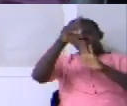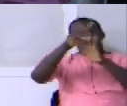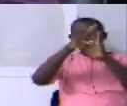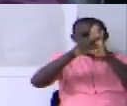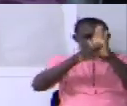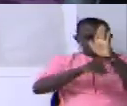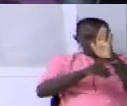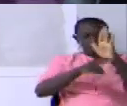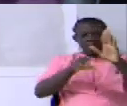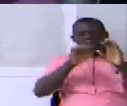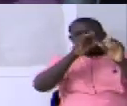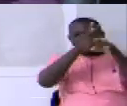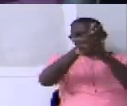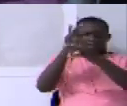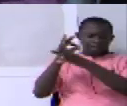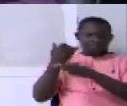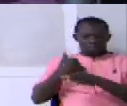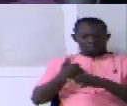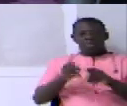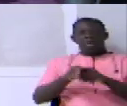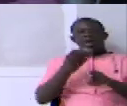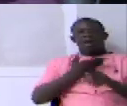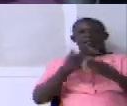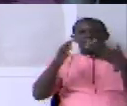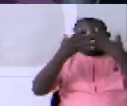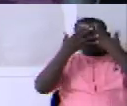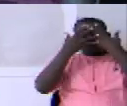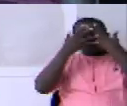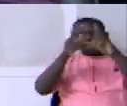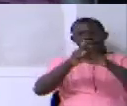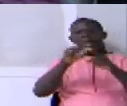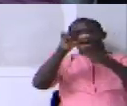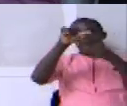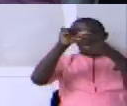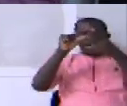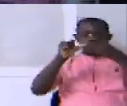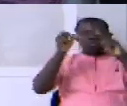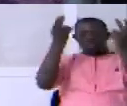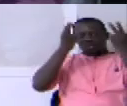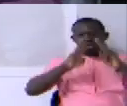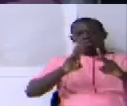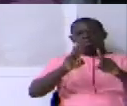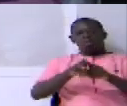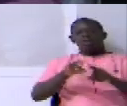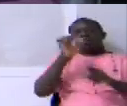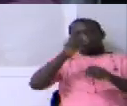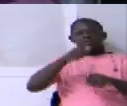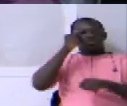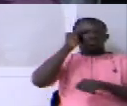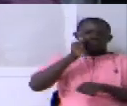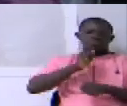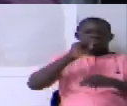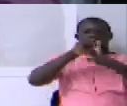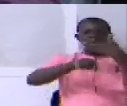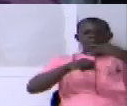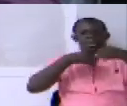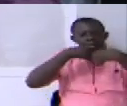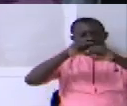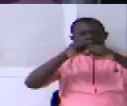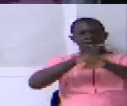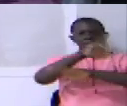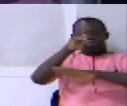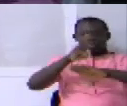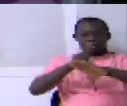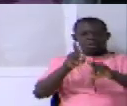you have the Prison Act as one of the modules to have been used in the training, but you have